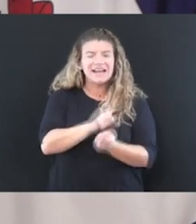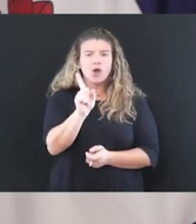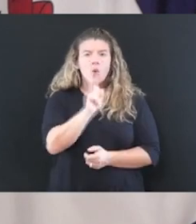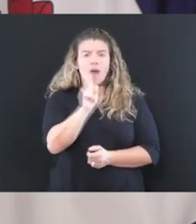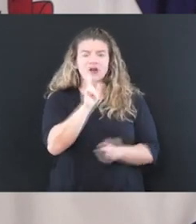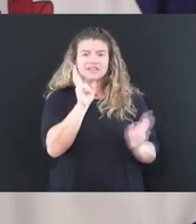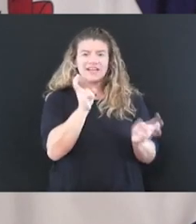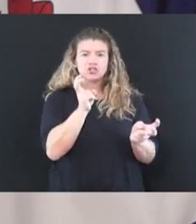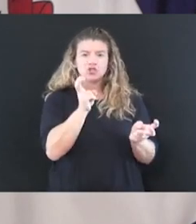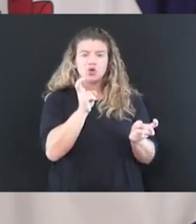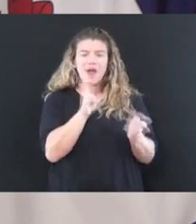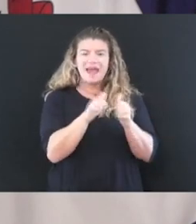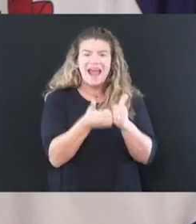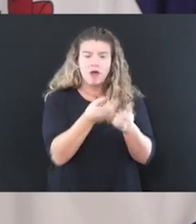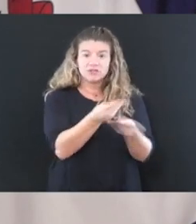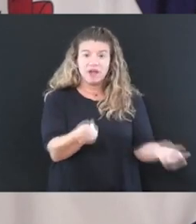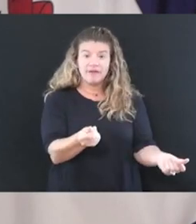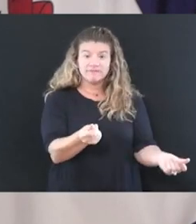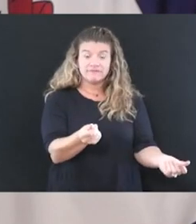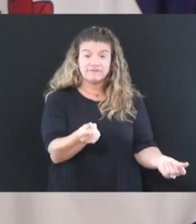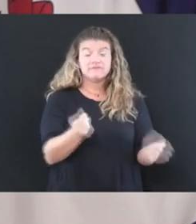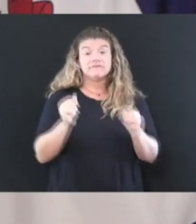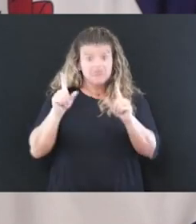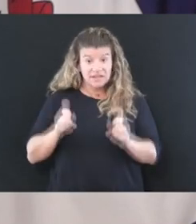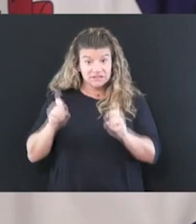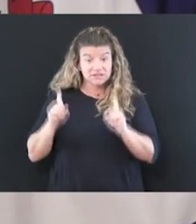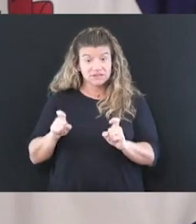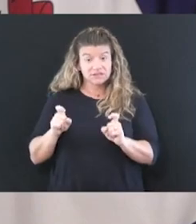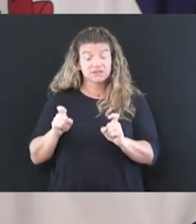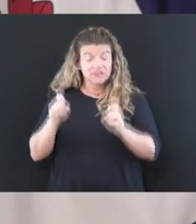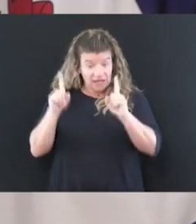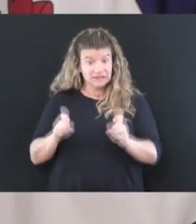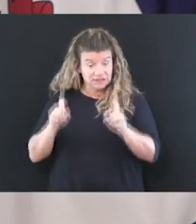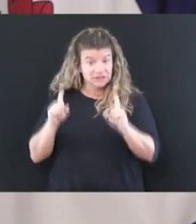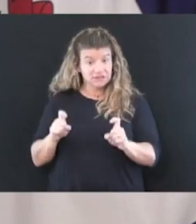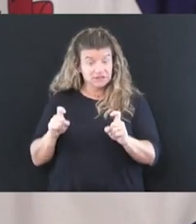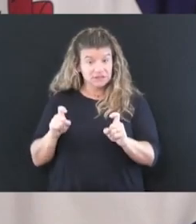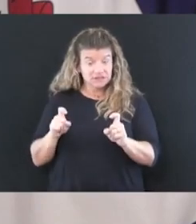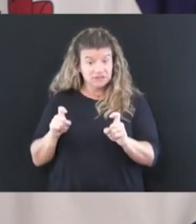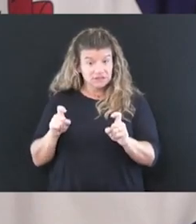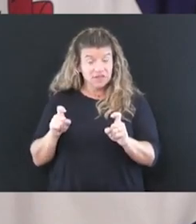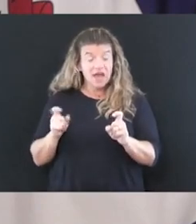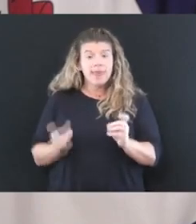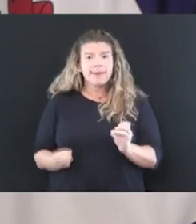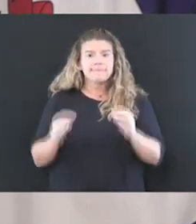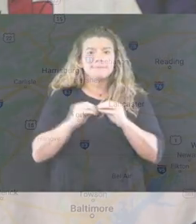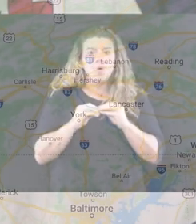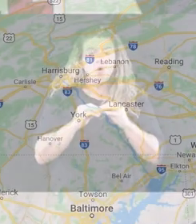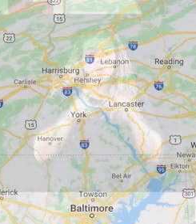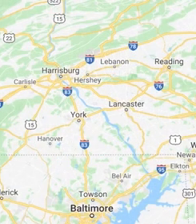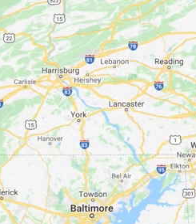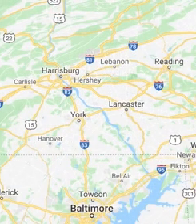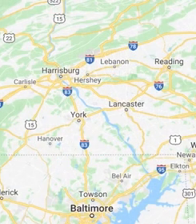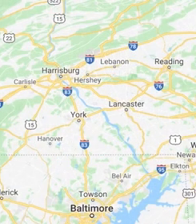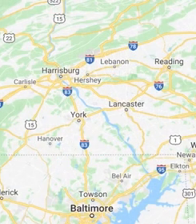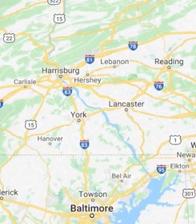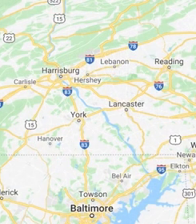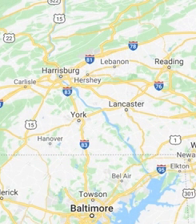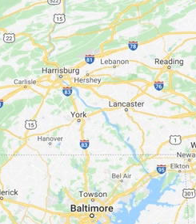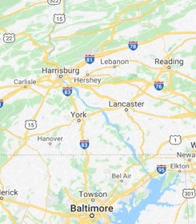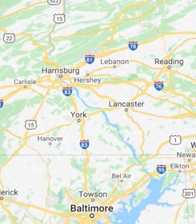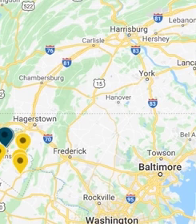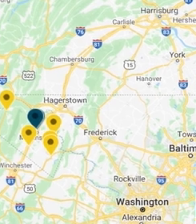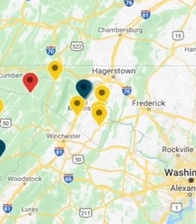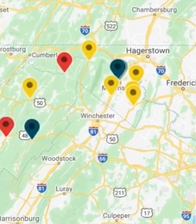are and what to do? We test. We test. test. The more we test, the more we know. This